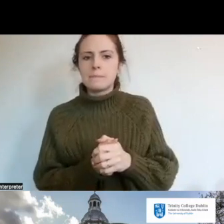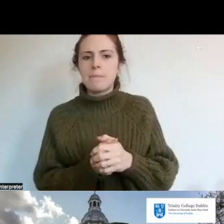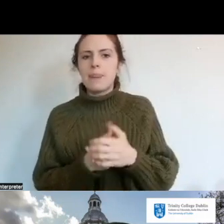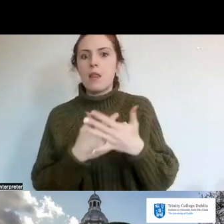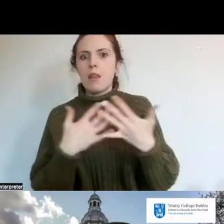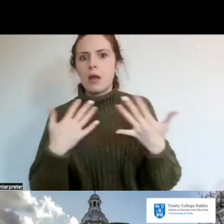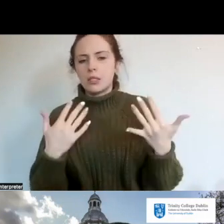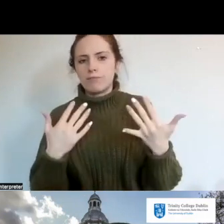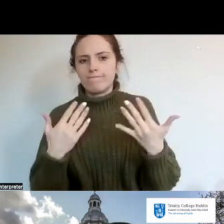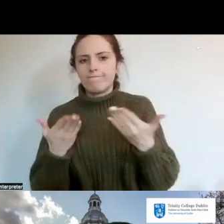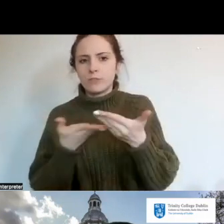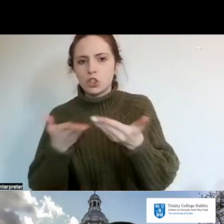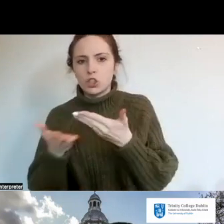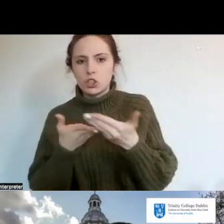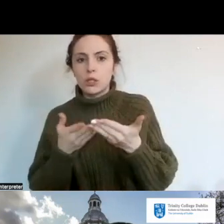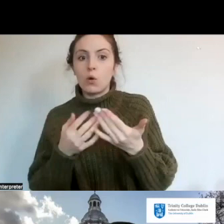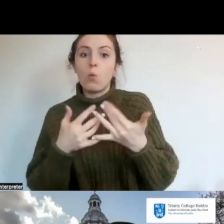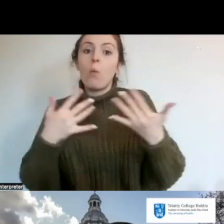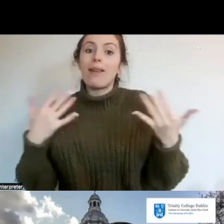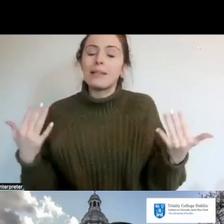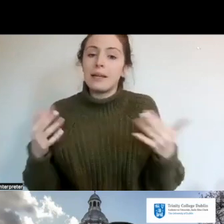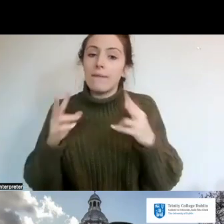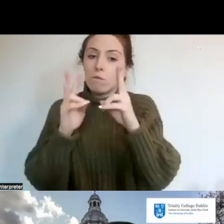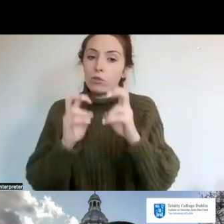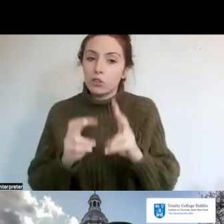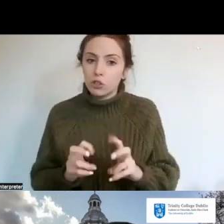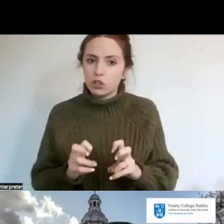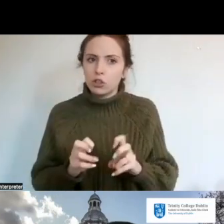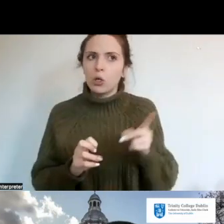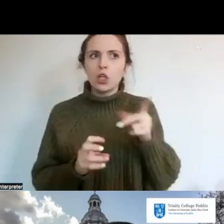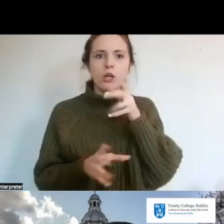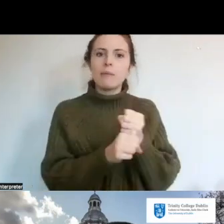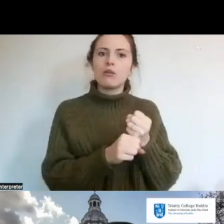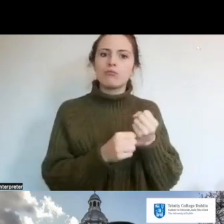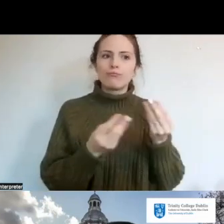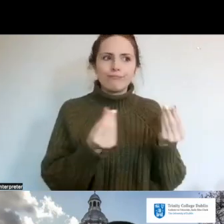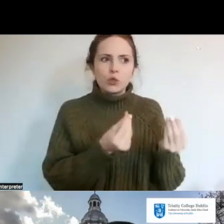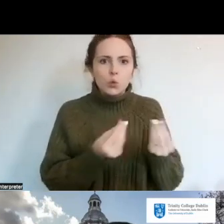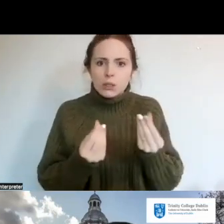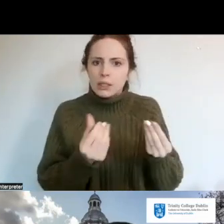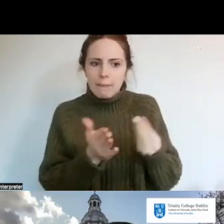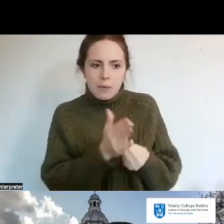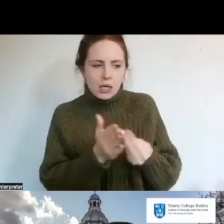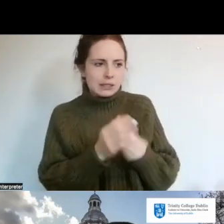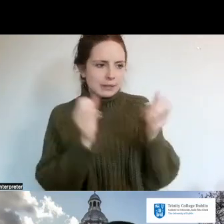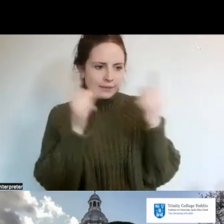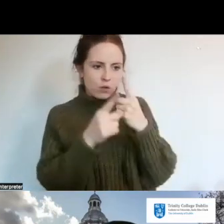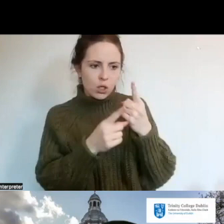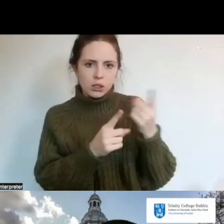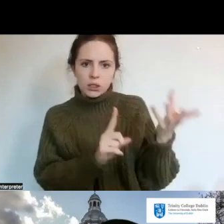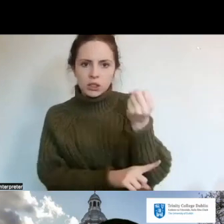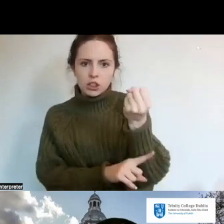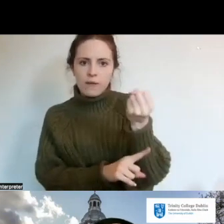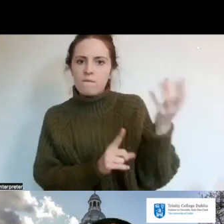the qualitative parts of this focused on resource, difficulties getting resources, and the challenges